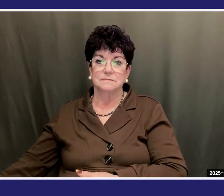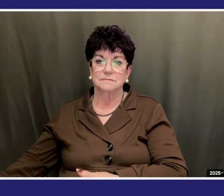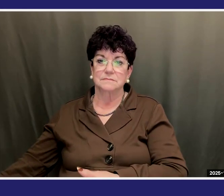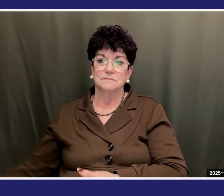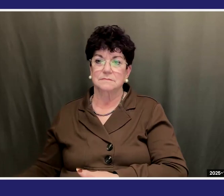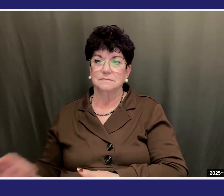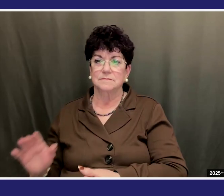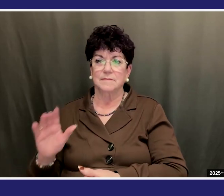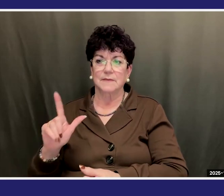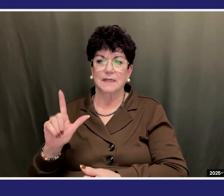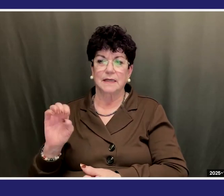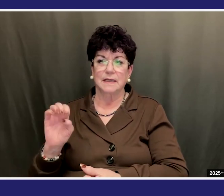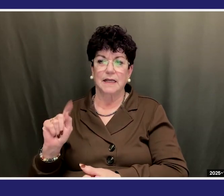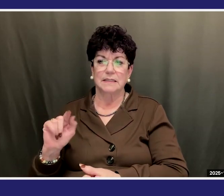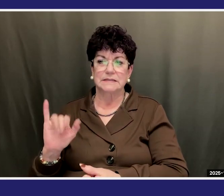then do we have Leticia?